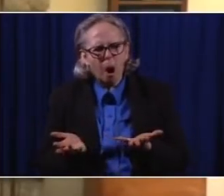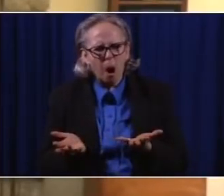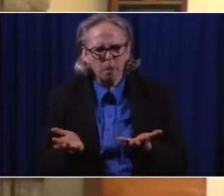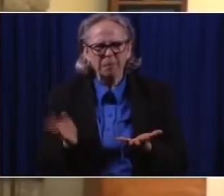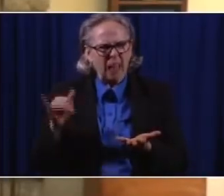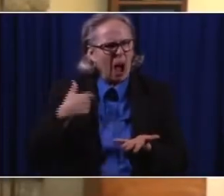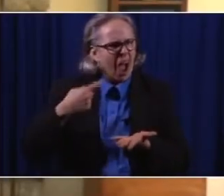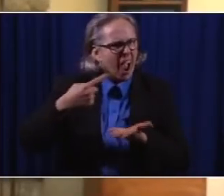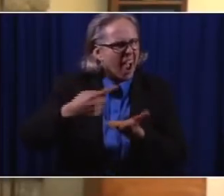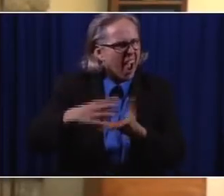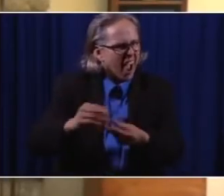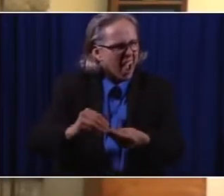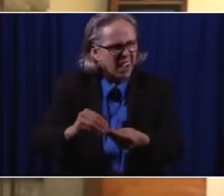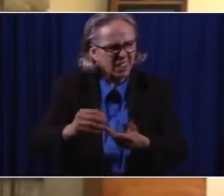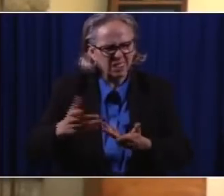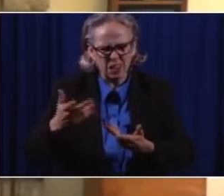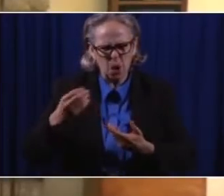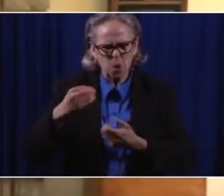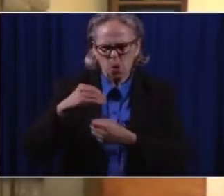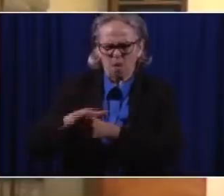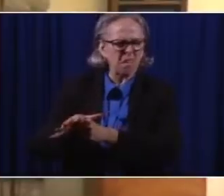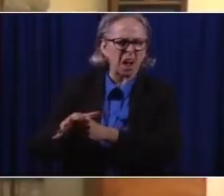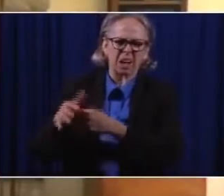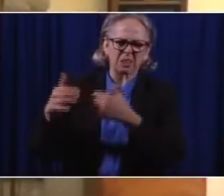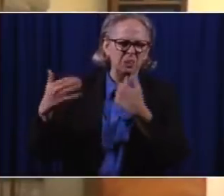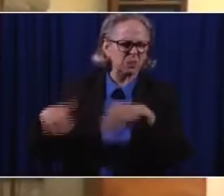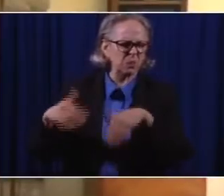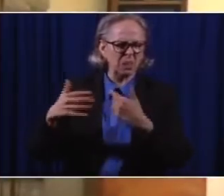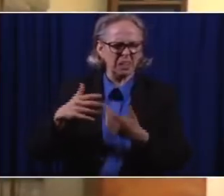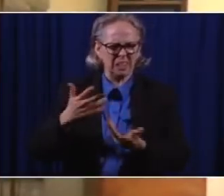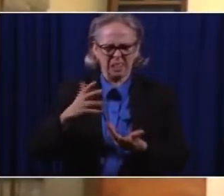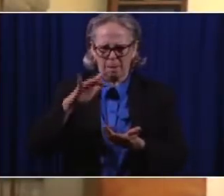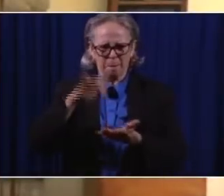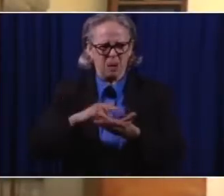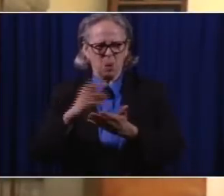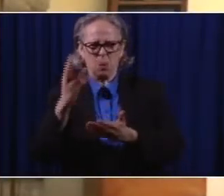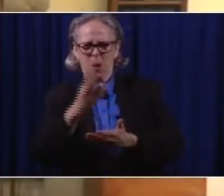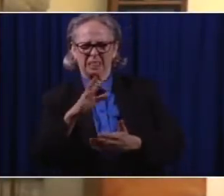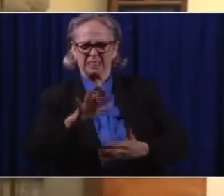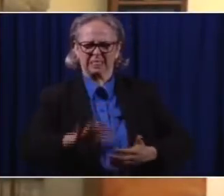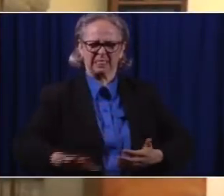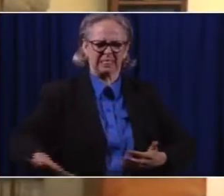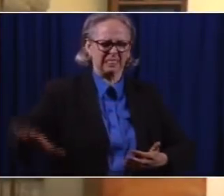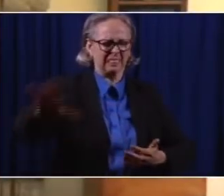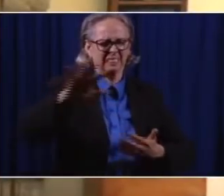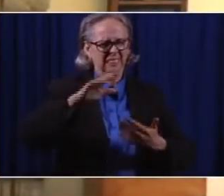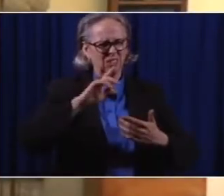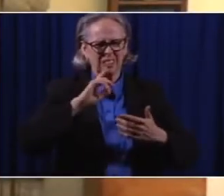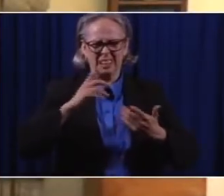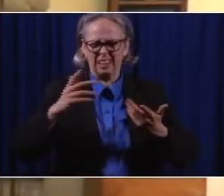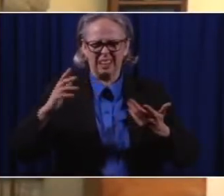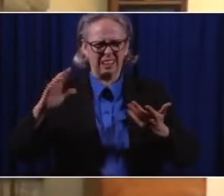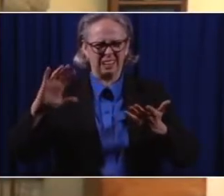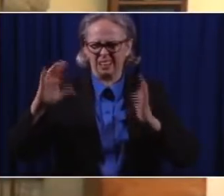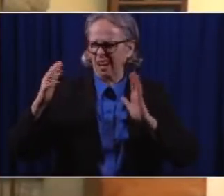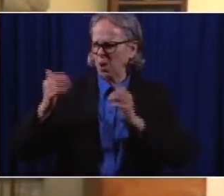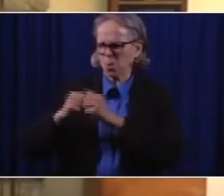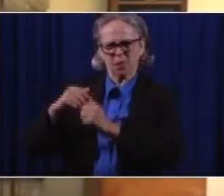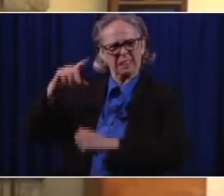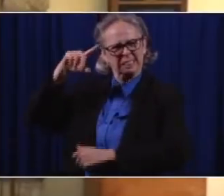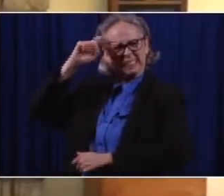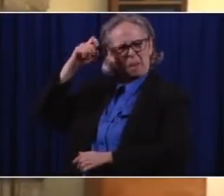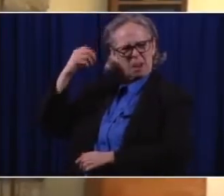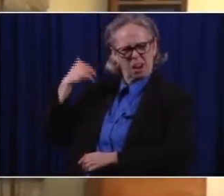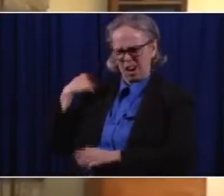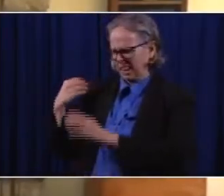and in every county in Ohio makes it very different than it was in the spring and in the summer. So besides just the